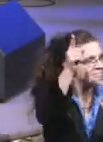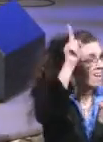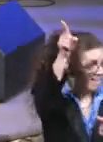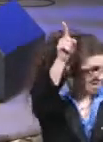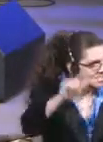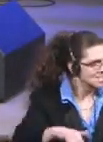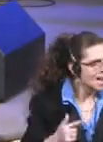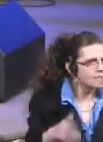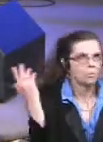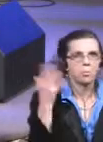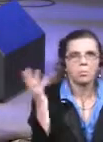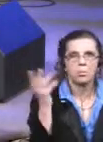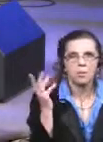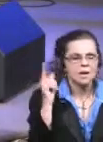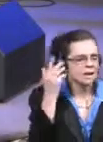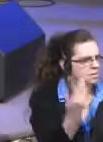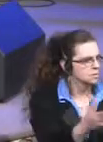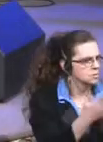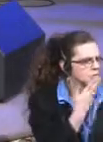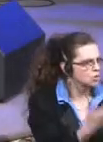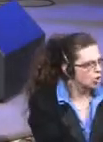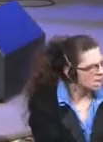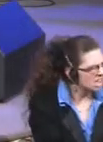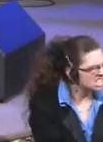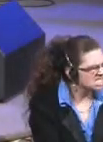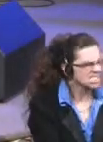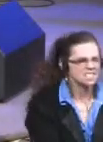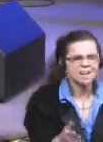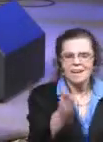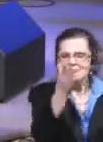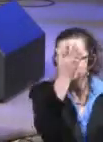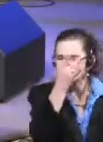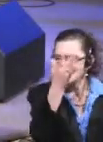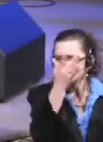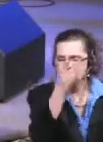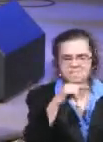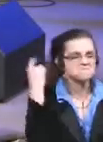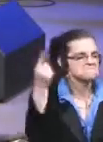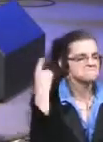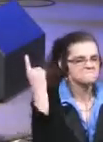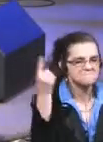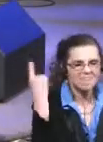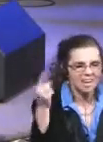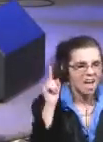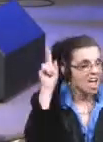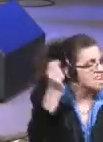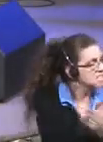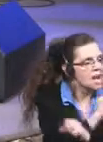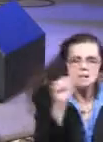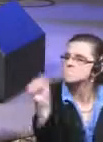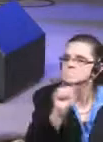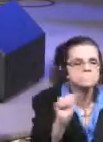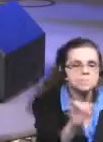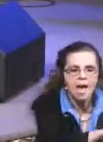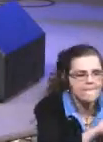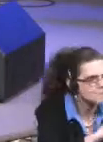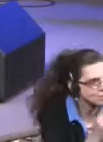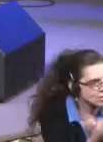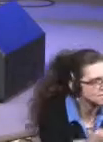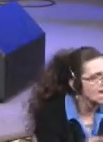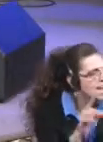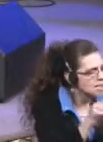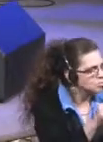is matchless. His goodness is limitless. His mercy is everlasting. His love never changes. His word is